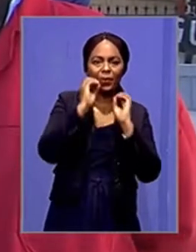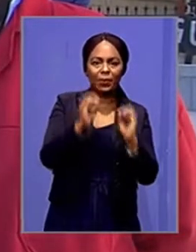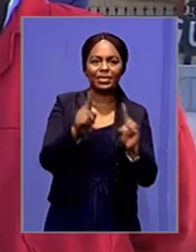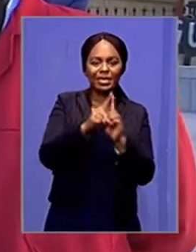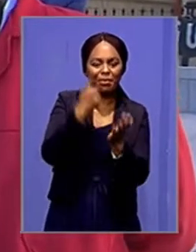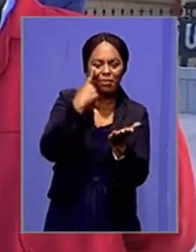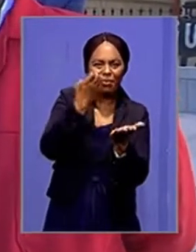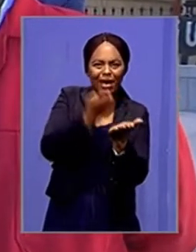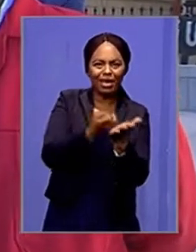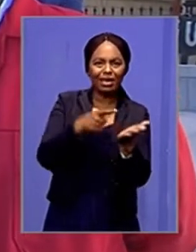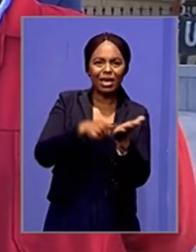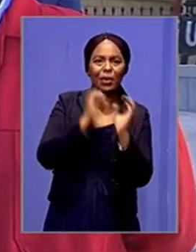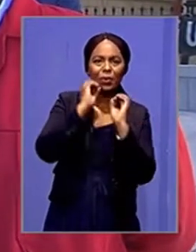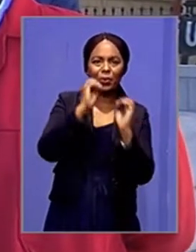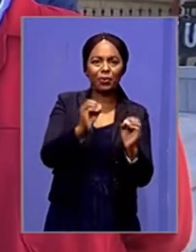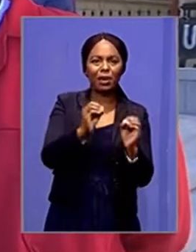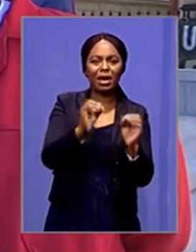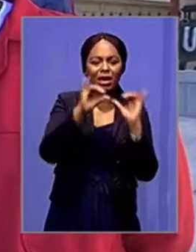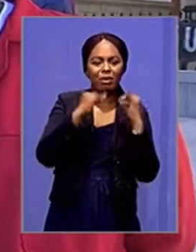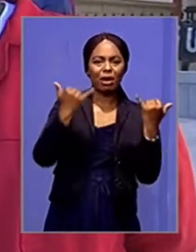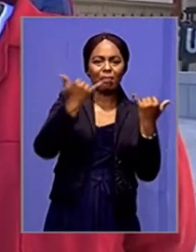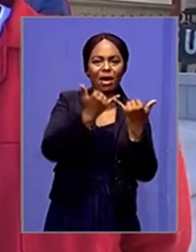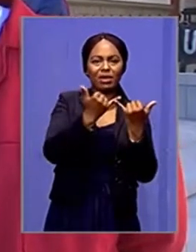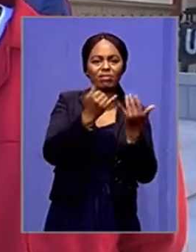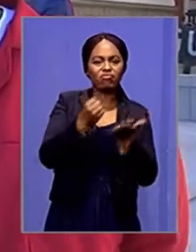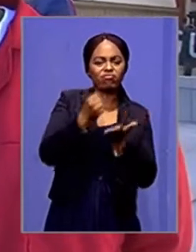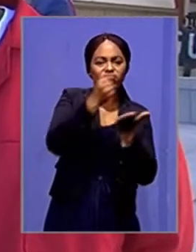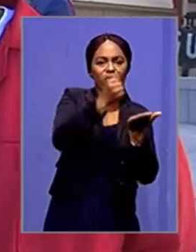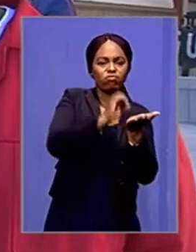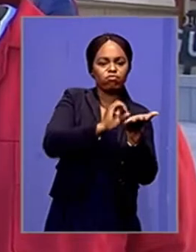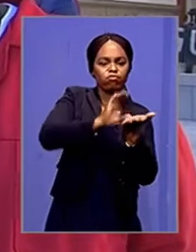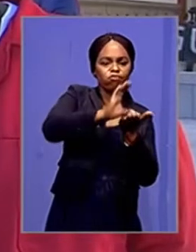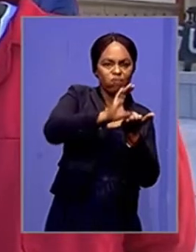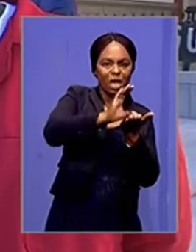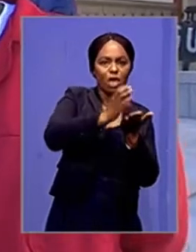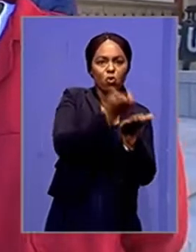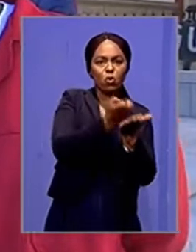sector has the interests of this economy at heart. Rather, it is more committed to making profit than anything else.